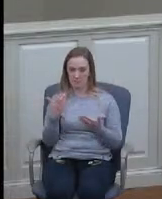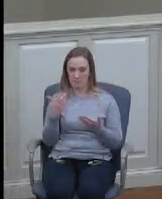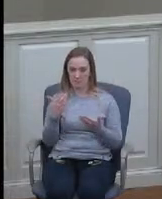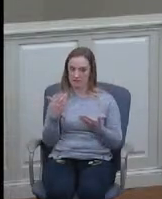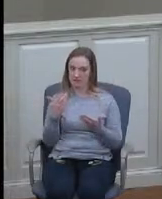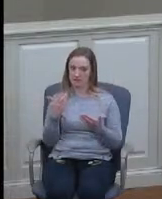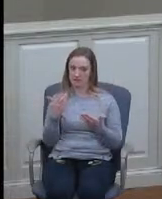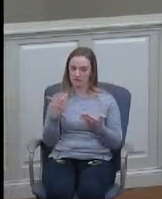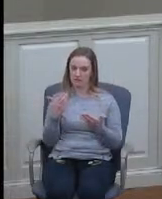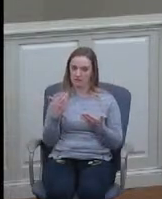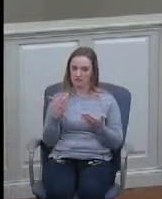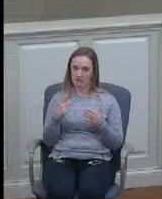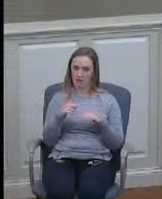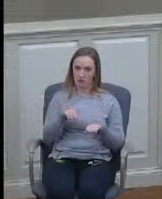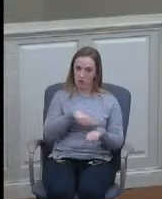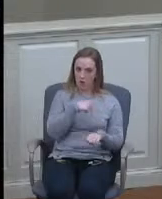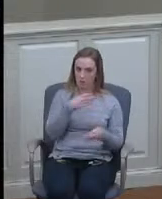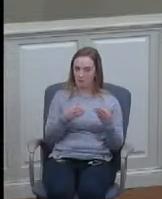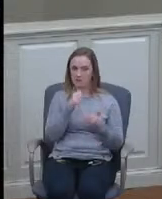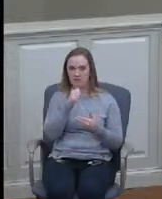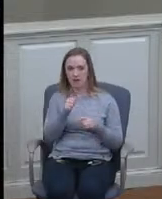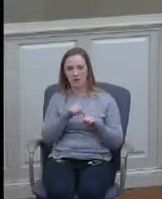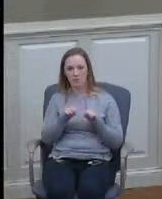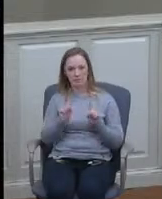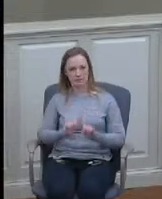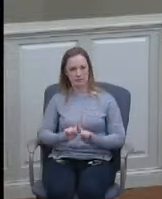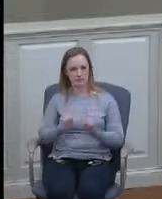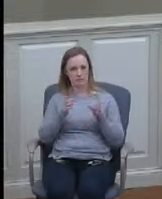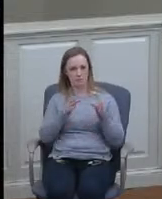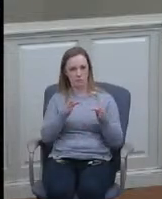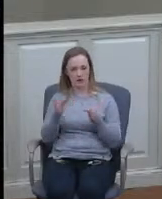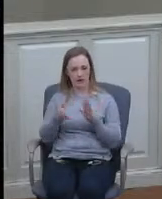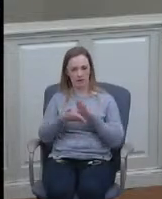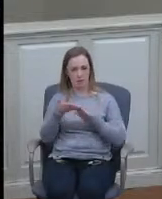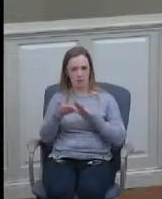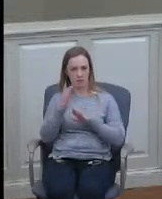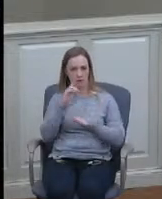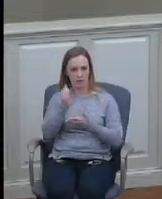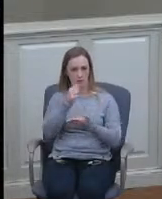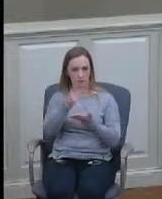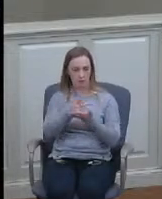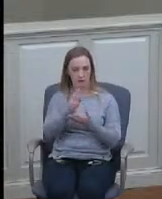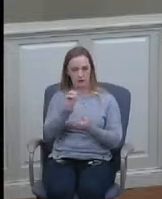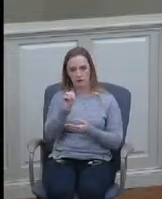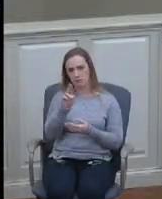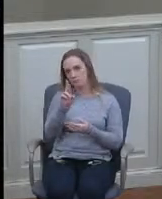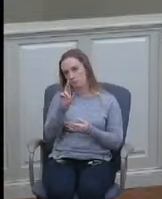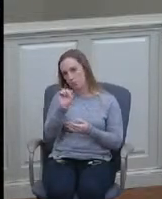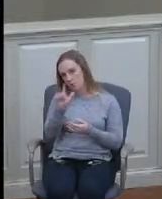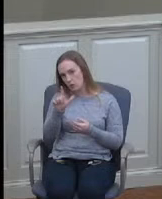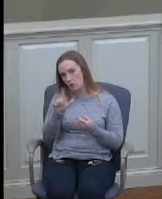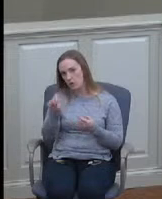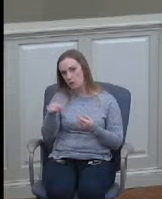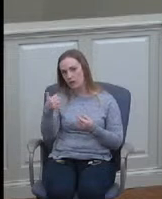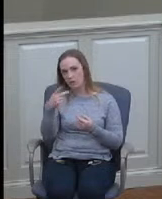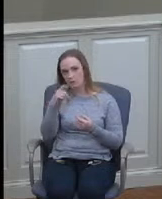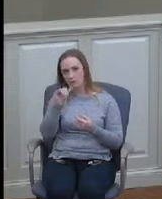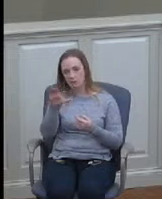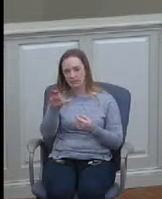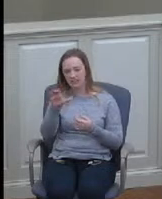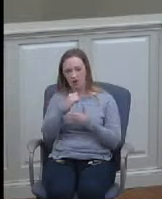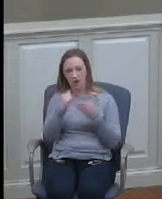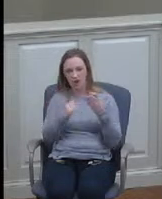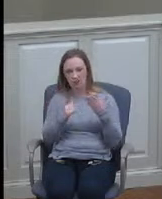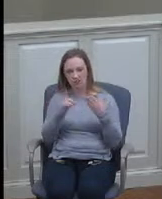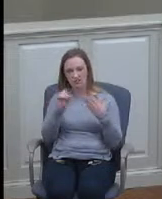not. But it is a different way of operating to approve murals or other public art downtown. And so I